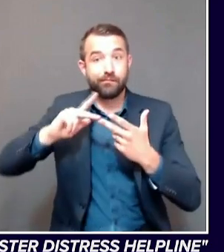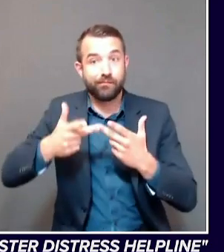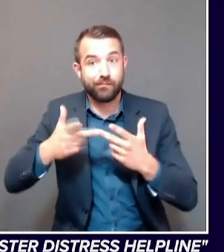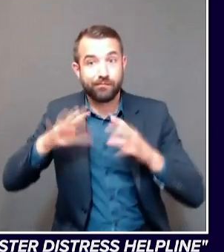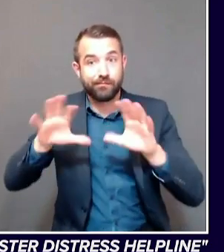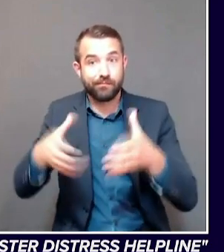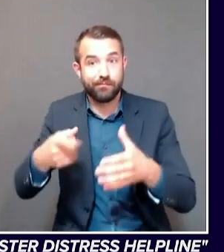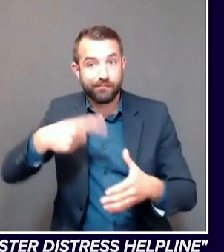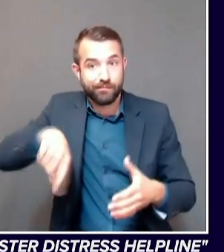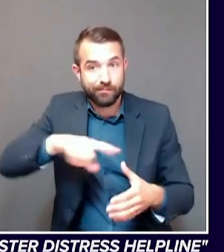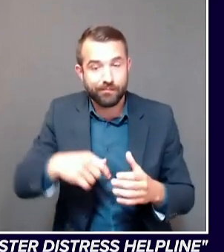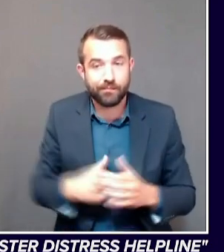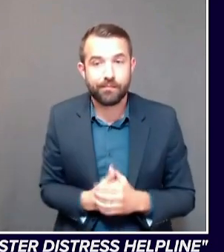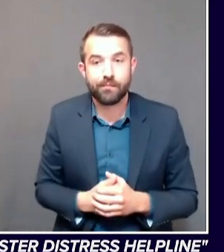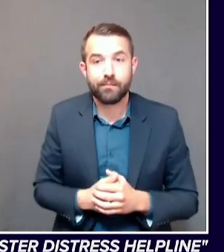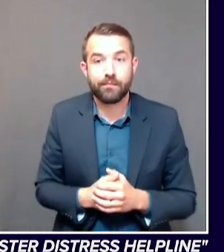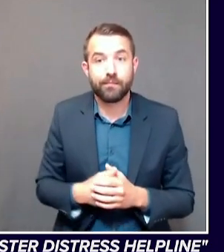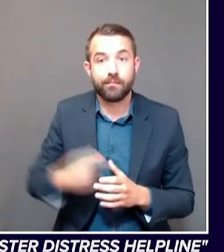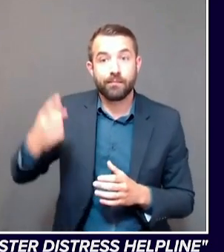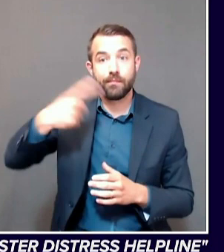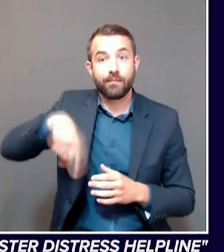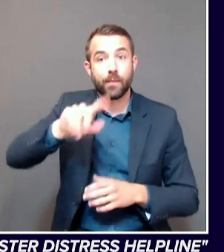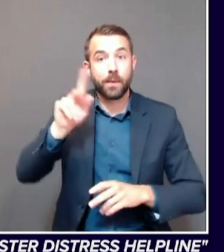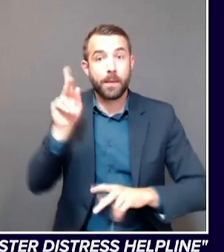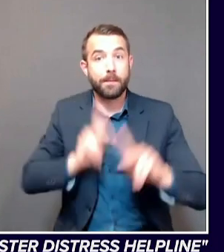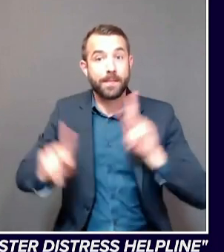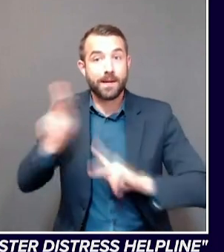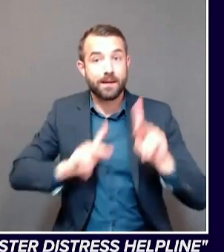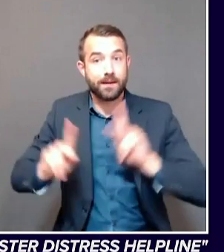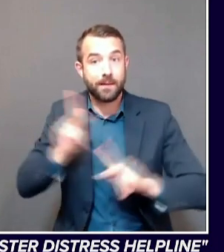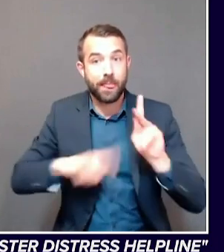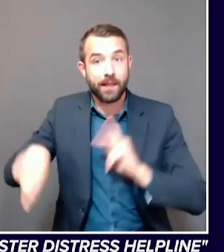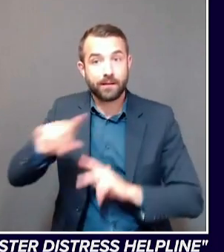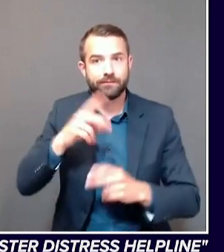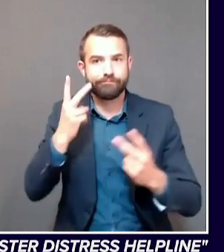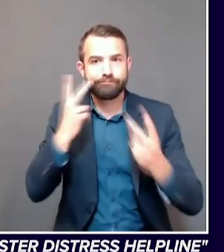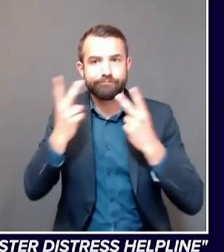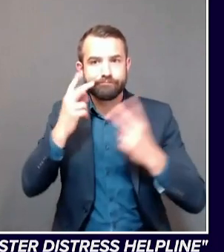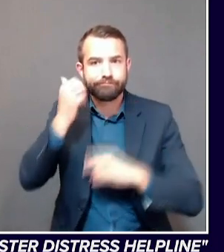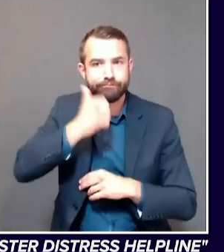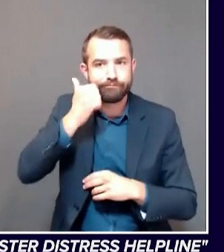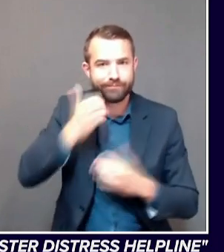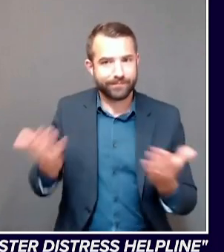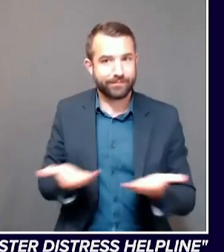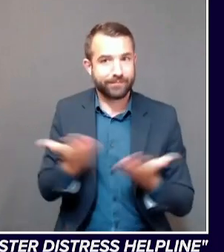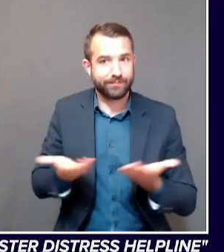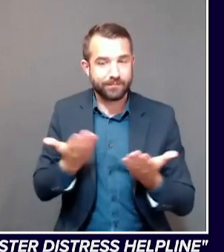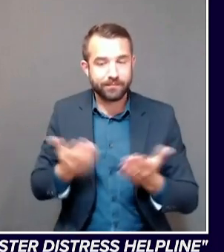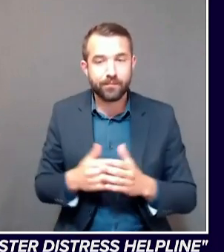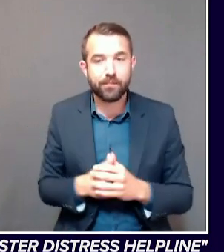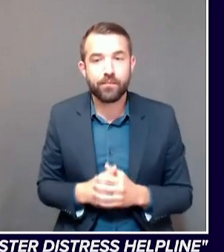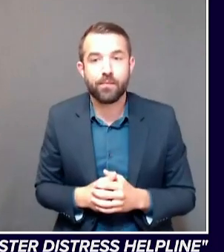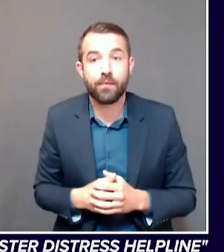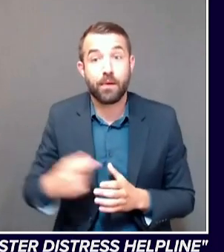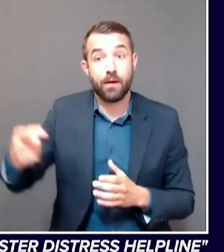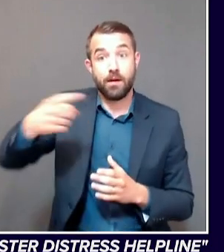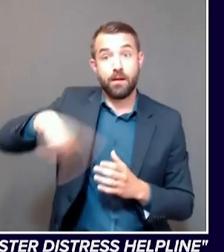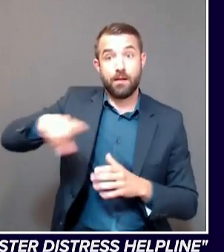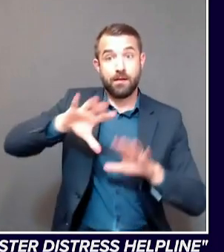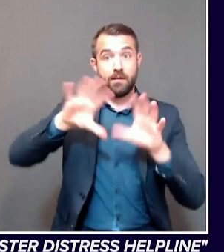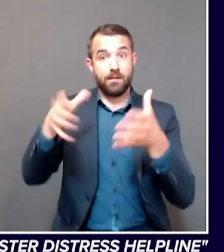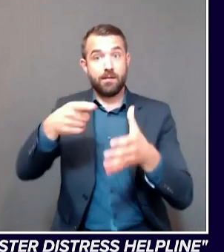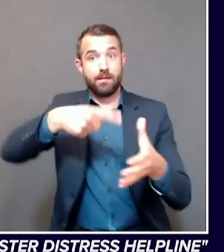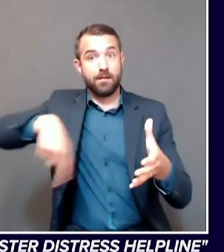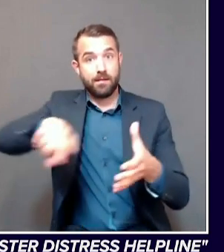This is a group of individuals who you see every single day. This is a group that allows us